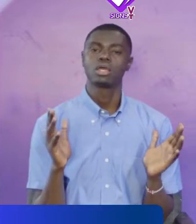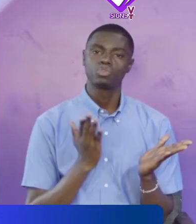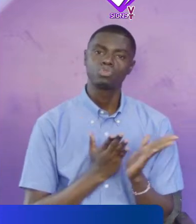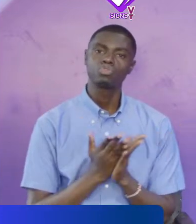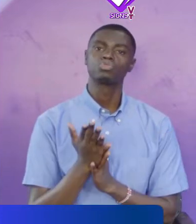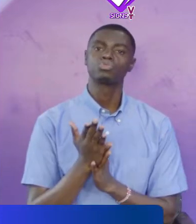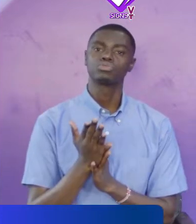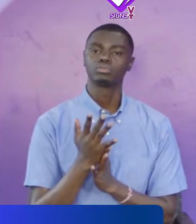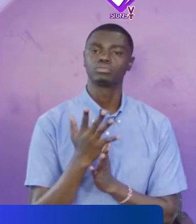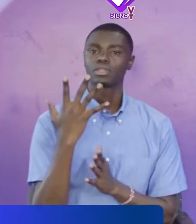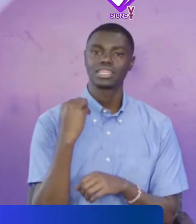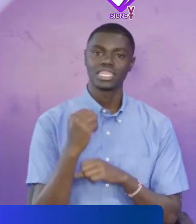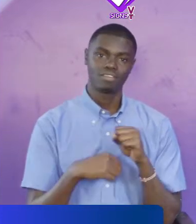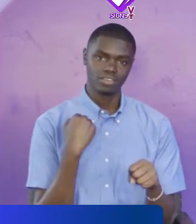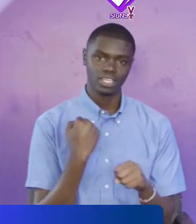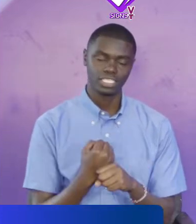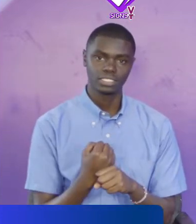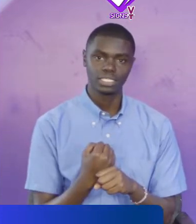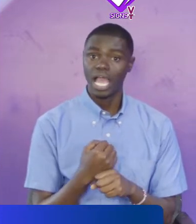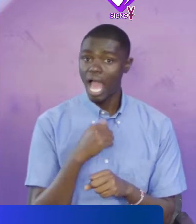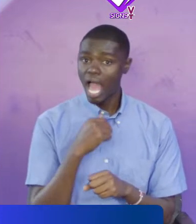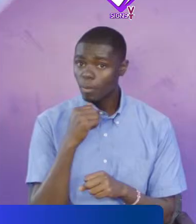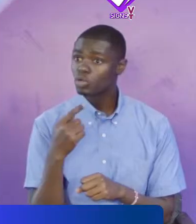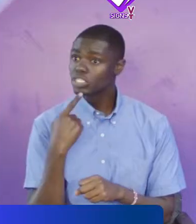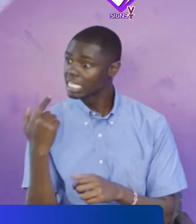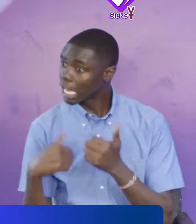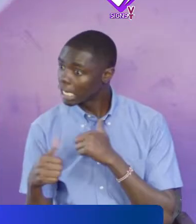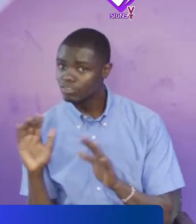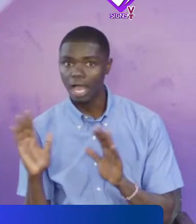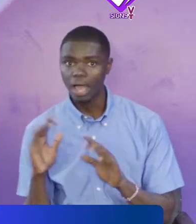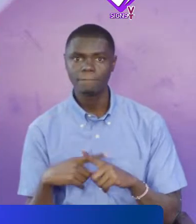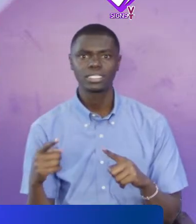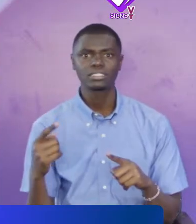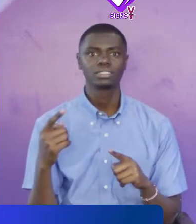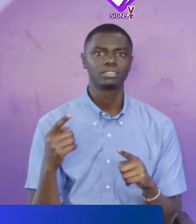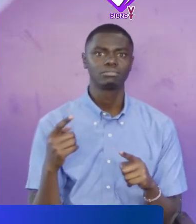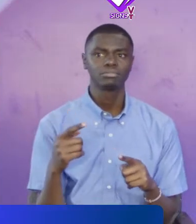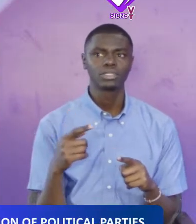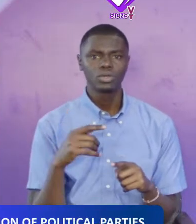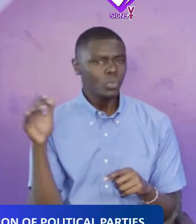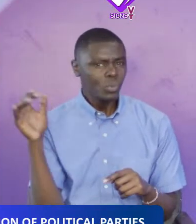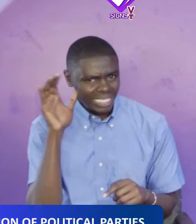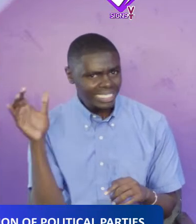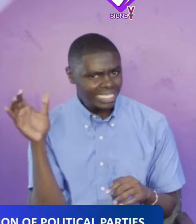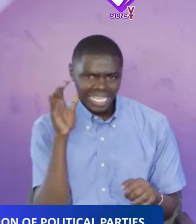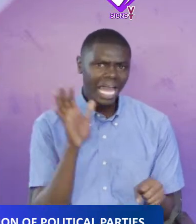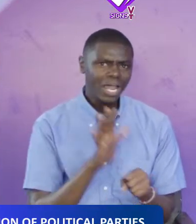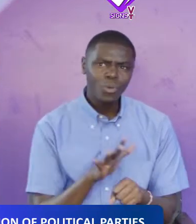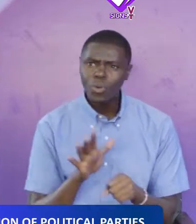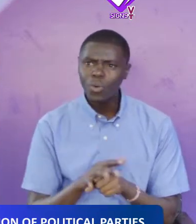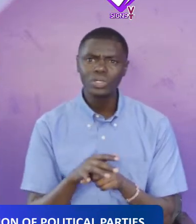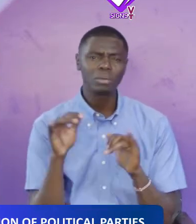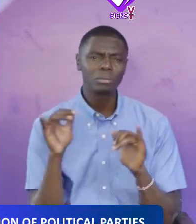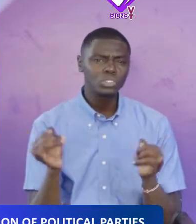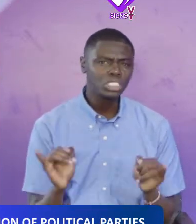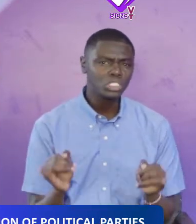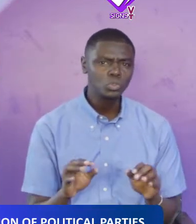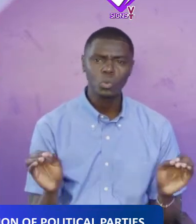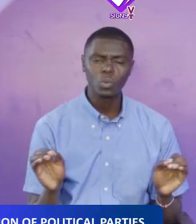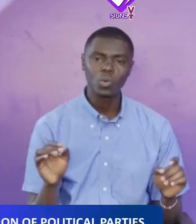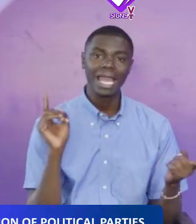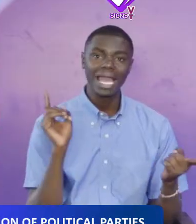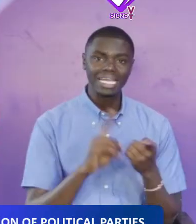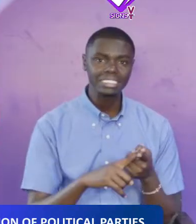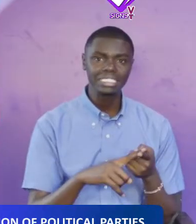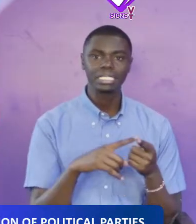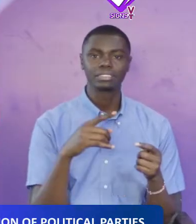Yes. I've not said it's not active. It's active, but we seem not to hear it so much in the news, only until when